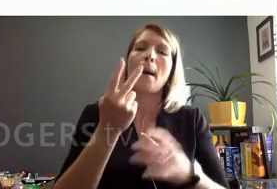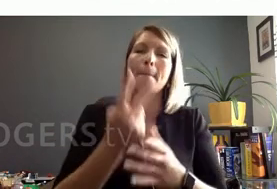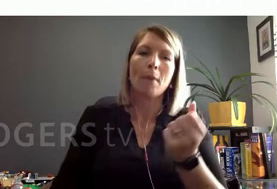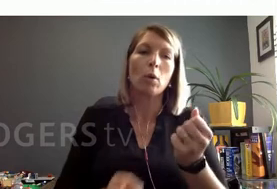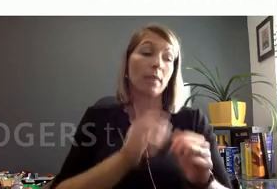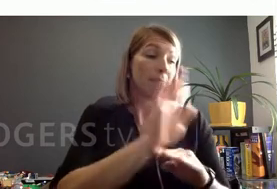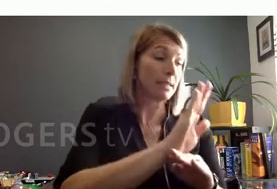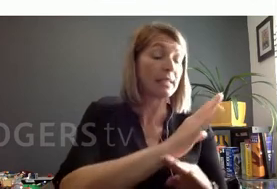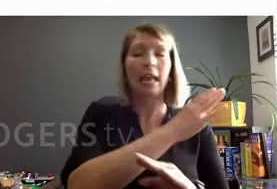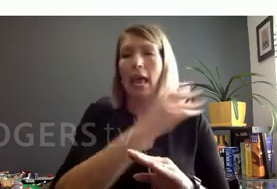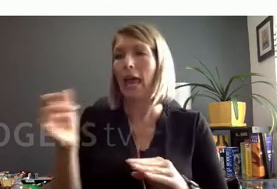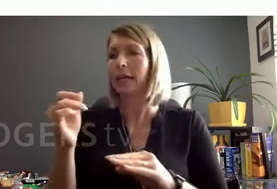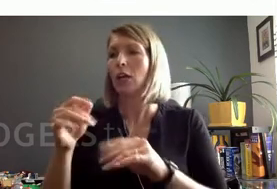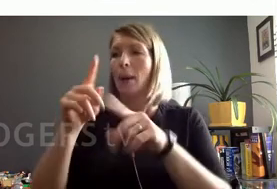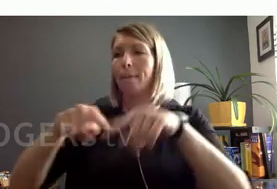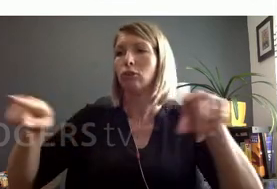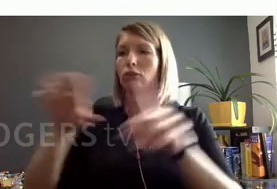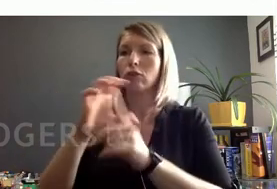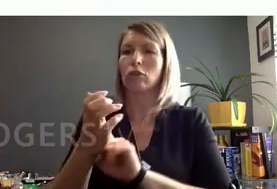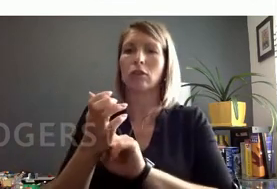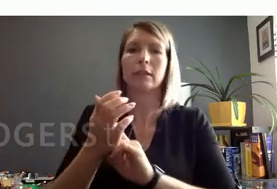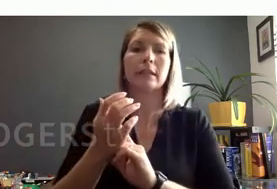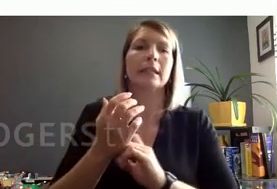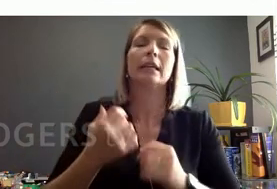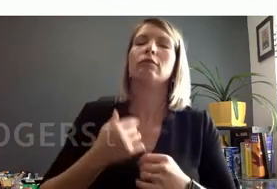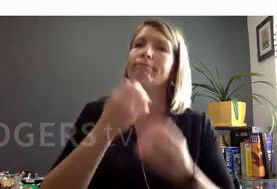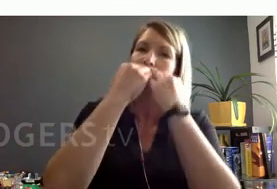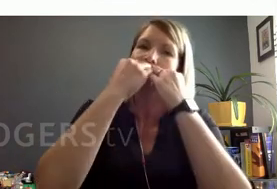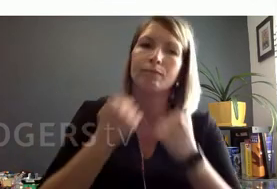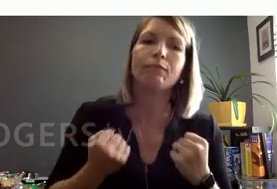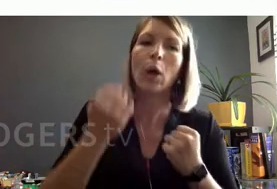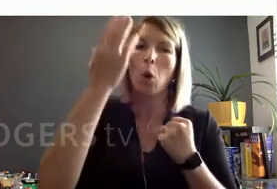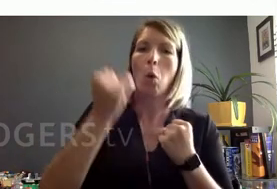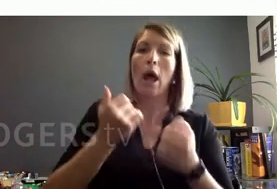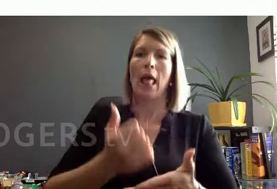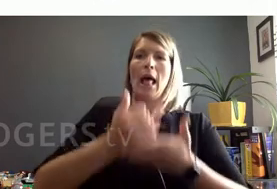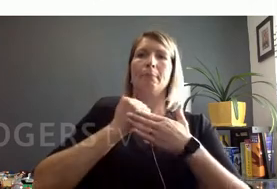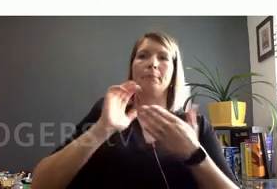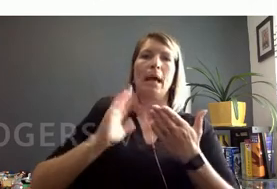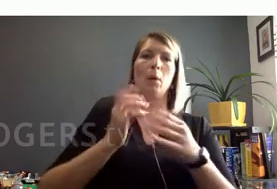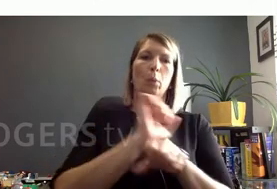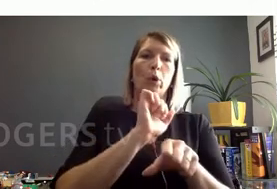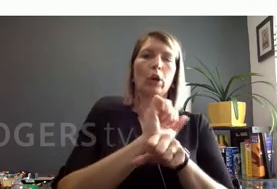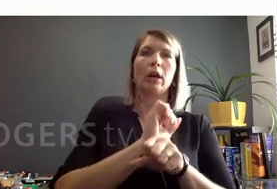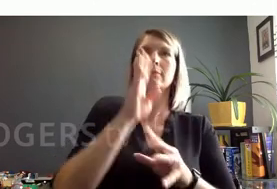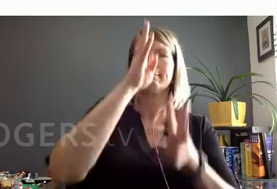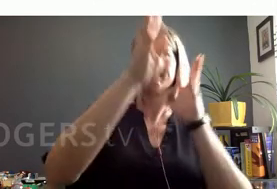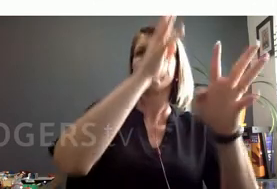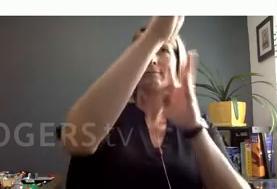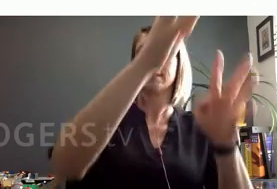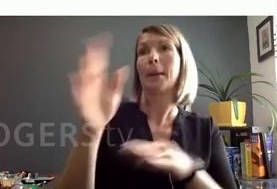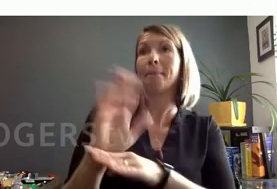innovation, contributes to enrichment and productivity to our workplaces, to our workforces, our businesses, and our